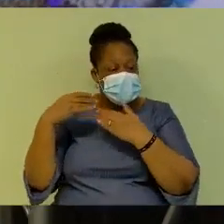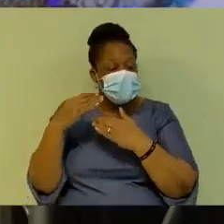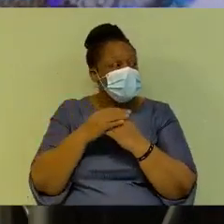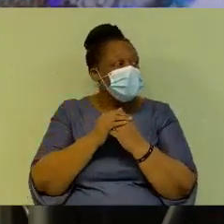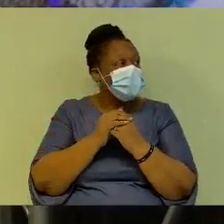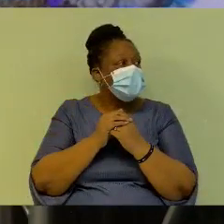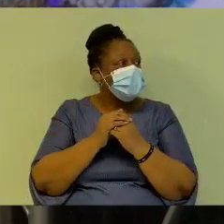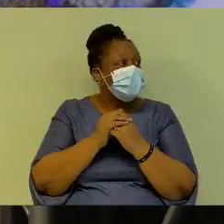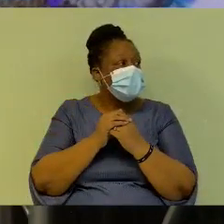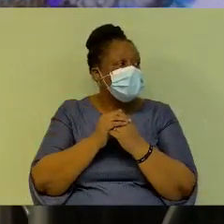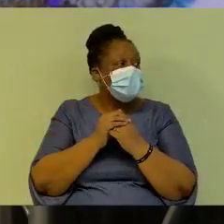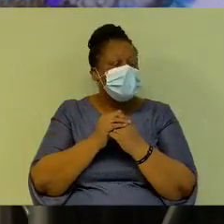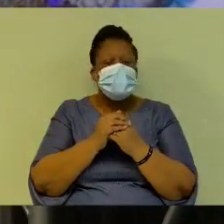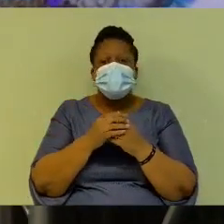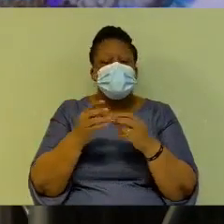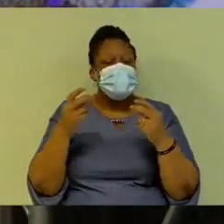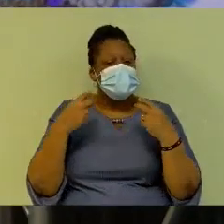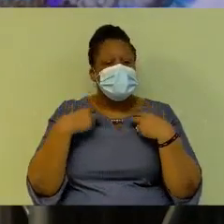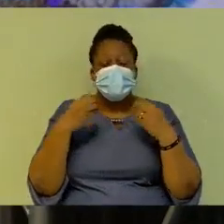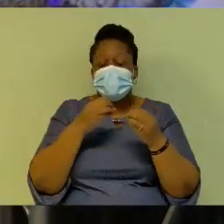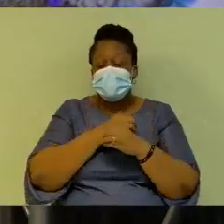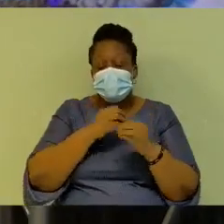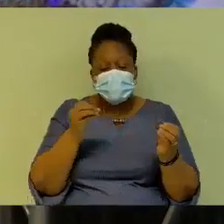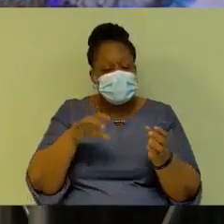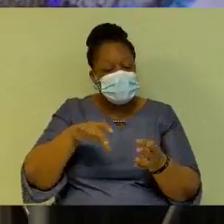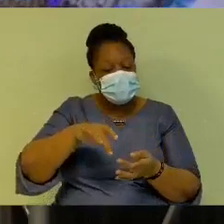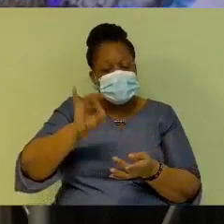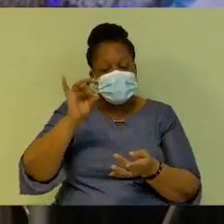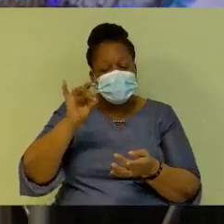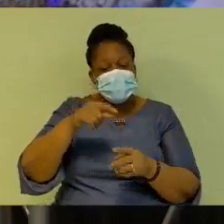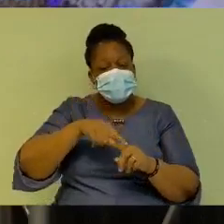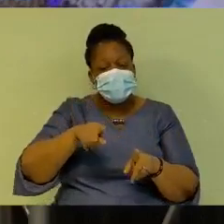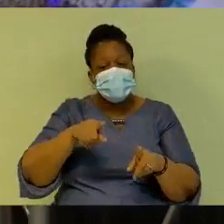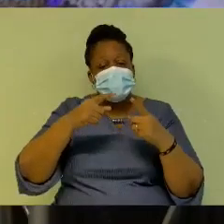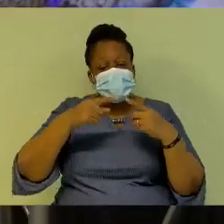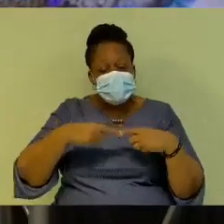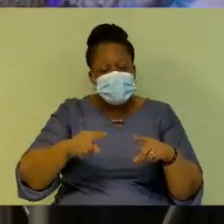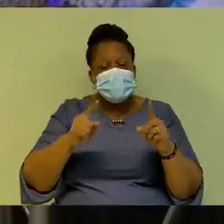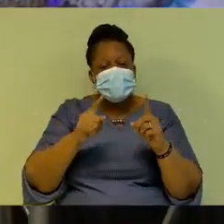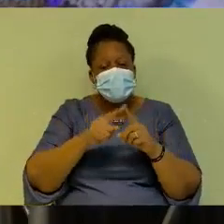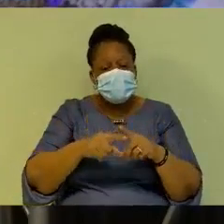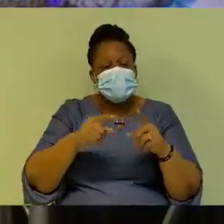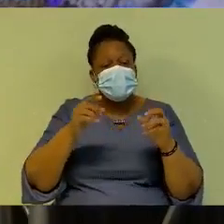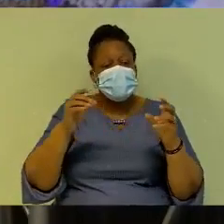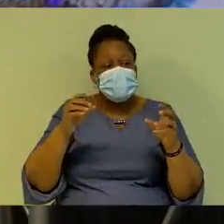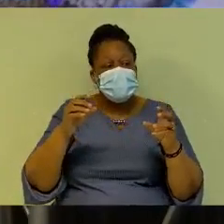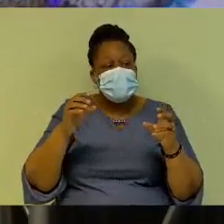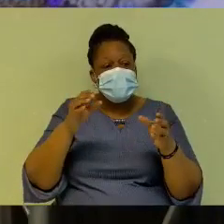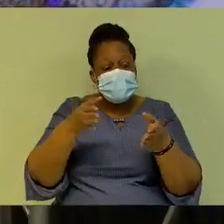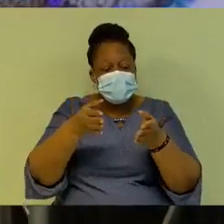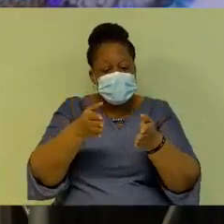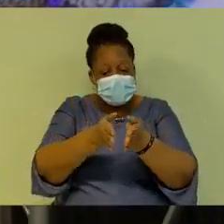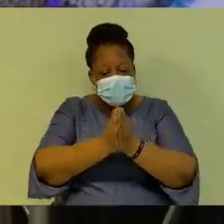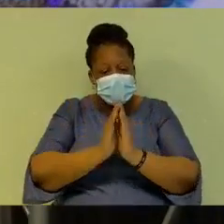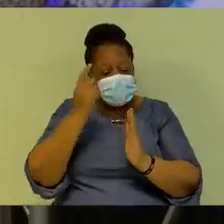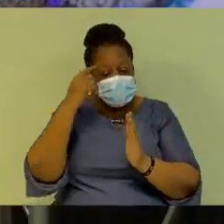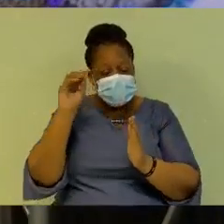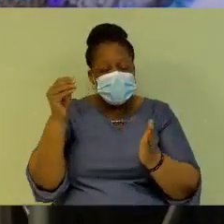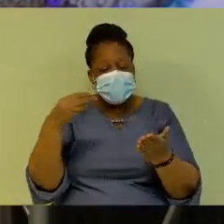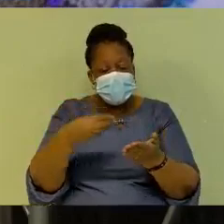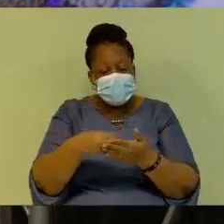by the fact that we had no choice but to go to the IMF. This Team Unity government has prided itself on the commitment,